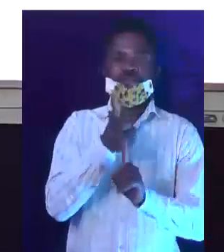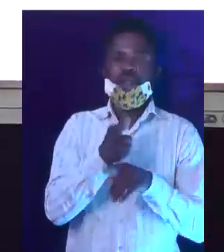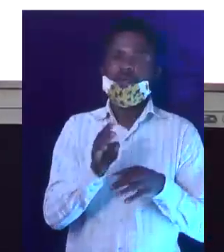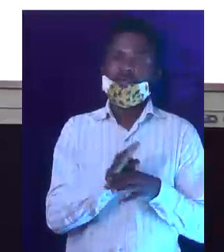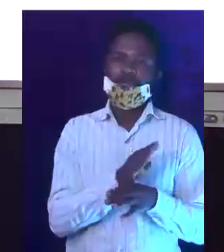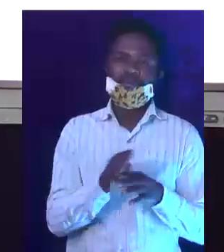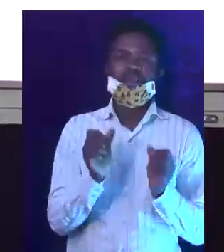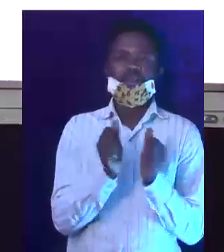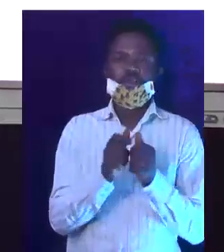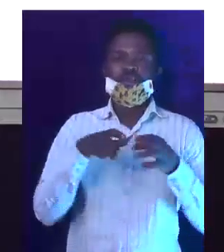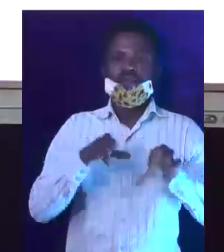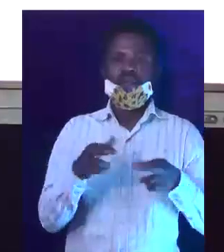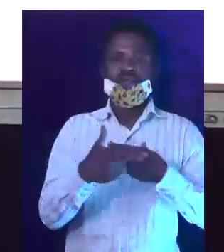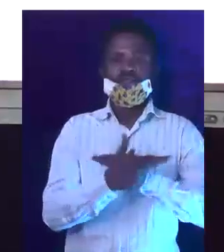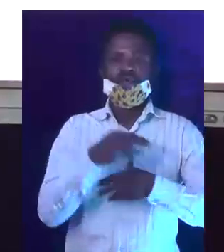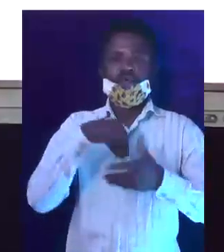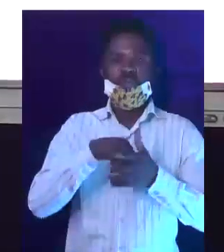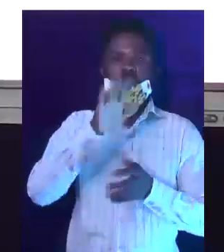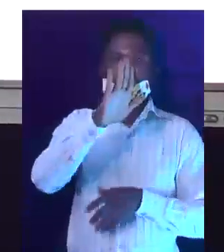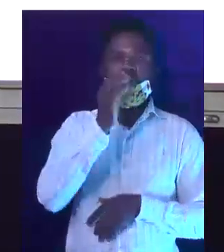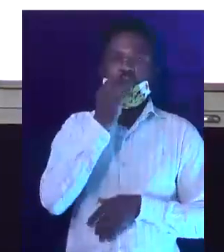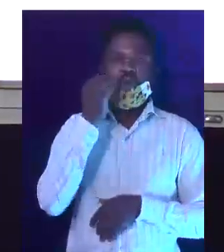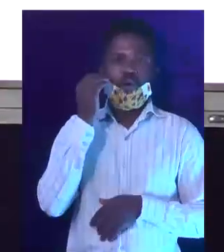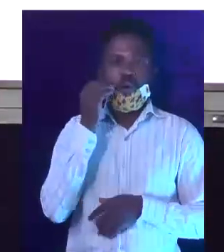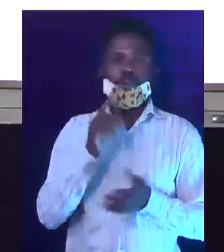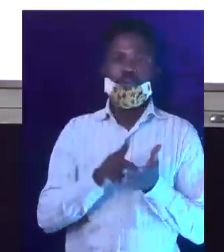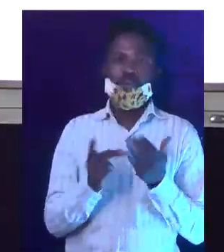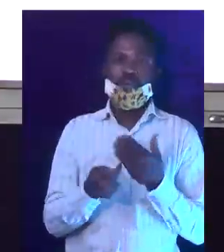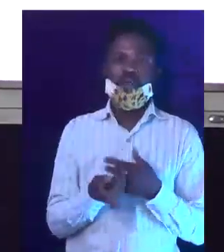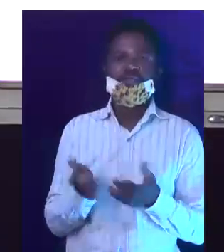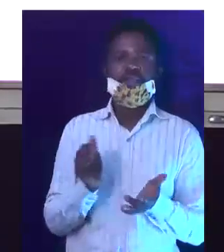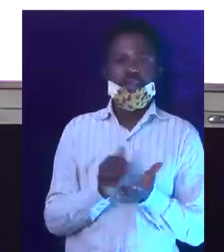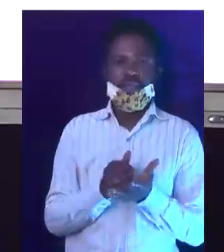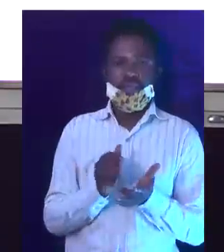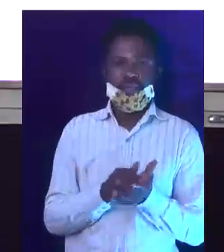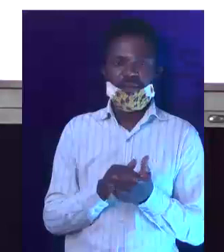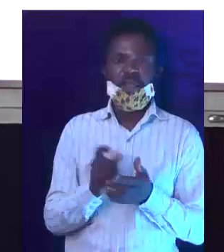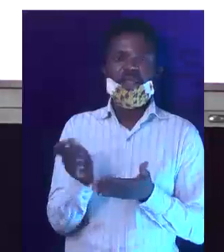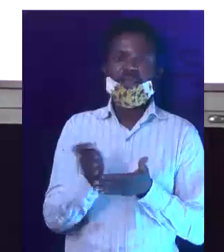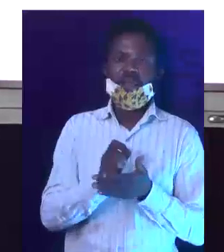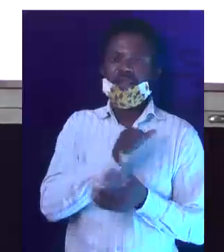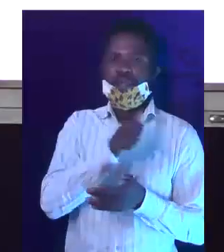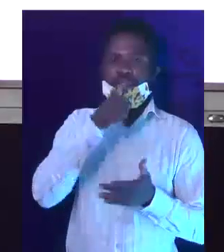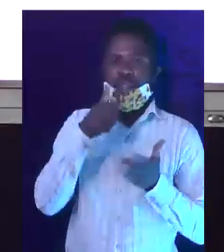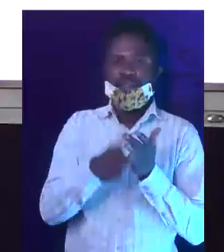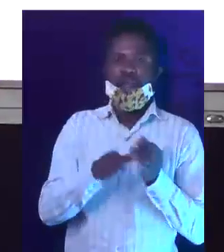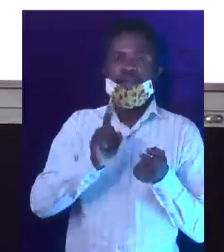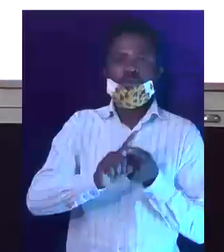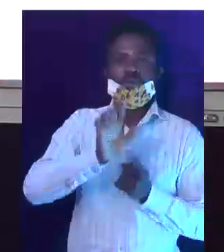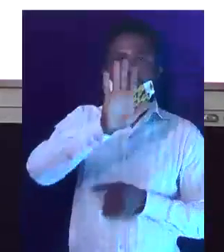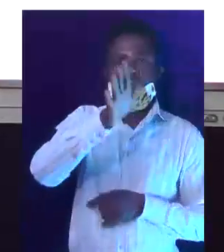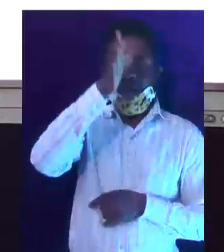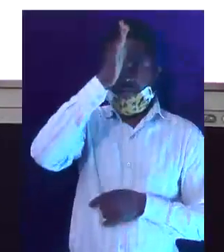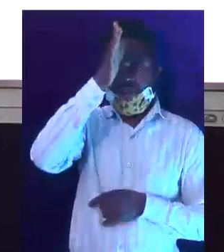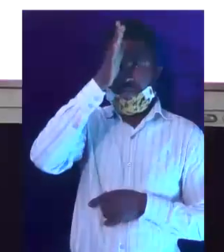busy with the classroom in your home program. I take that question again. Write a letter